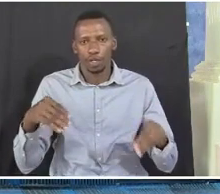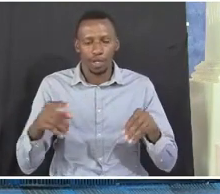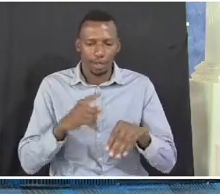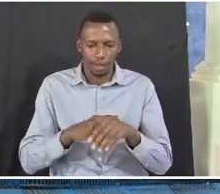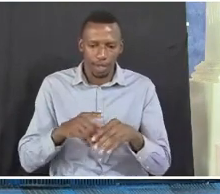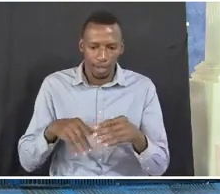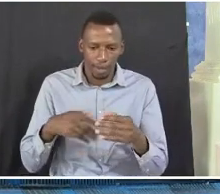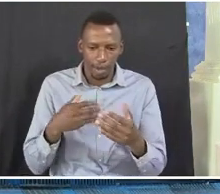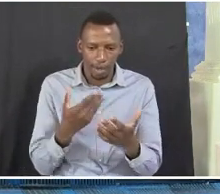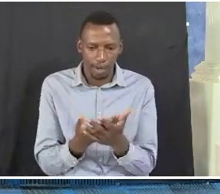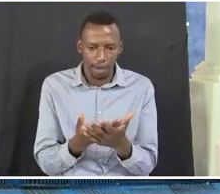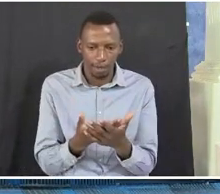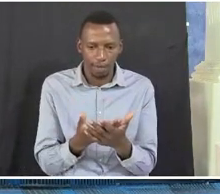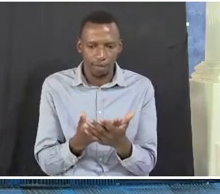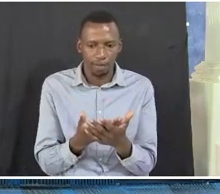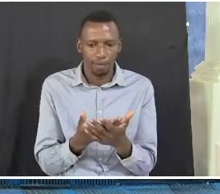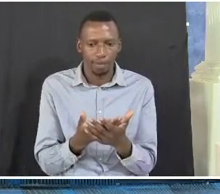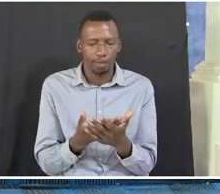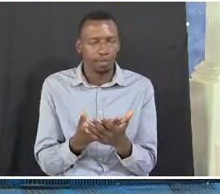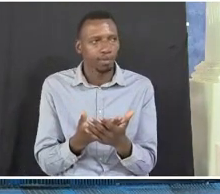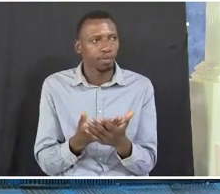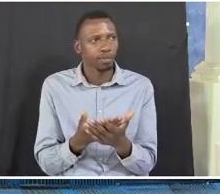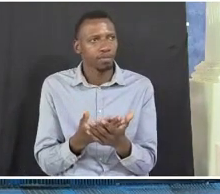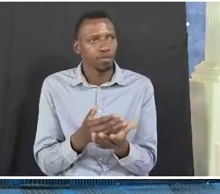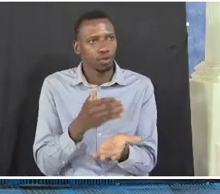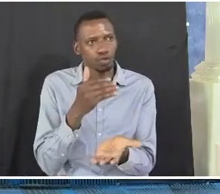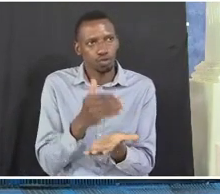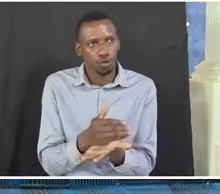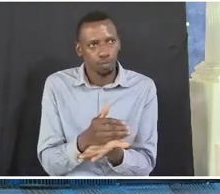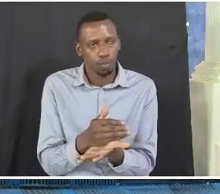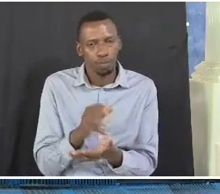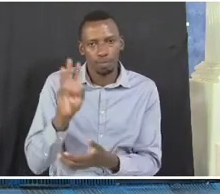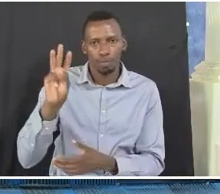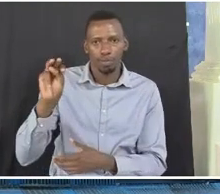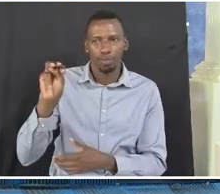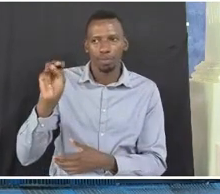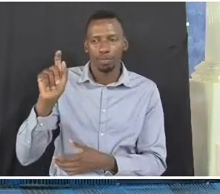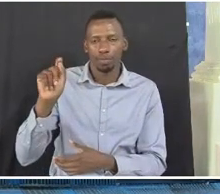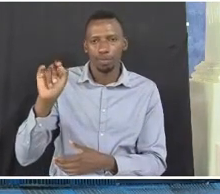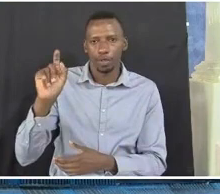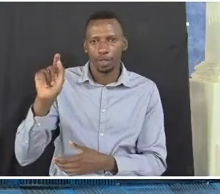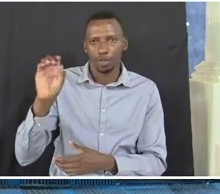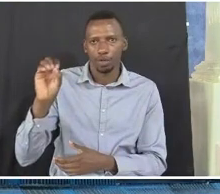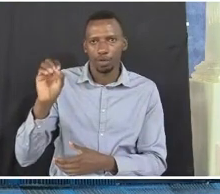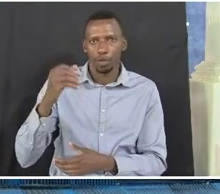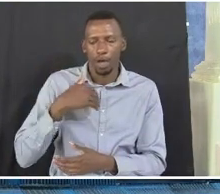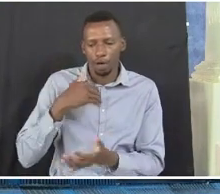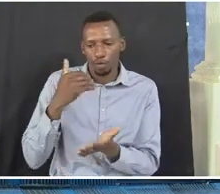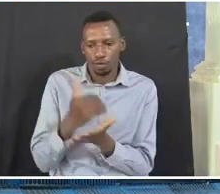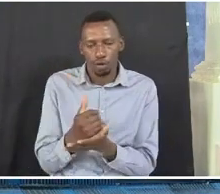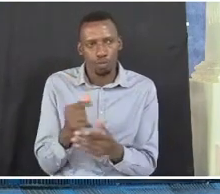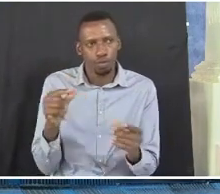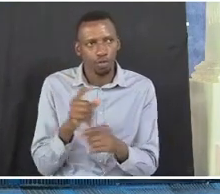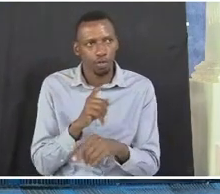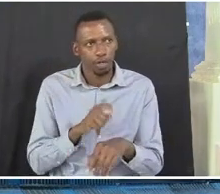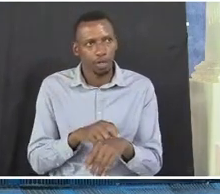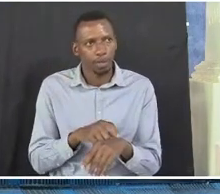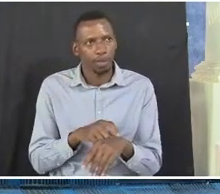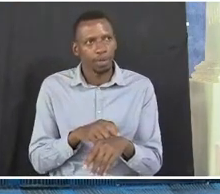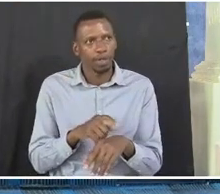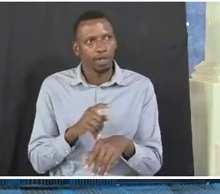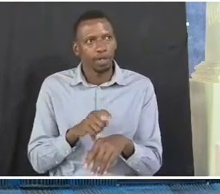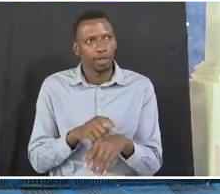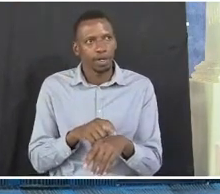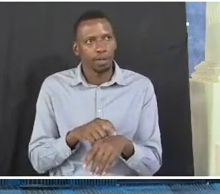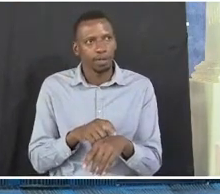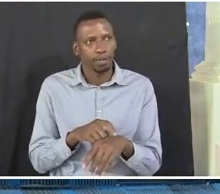near Mutitwande, those are some of the towns in Kenya, then there is a stopover for a while. And as they were